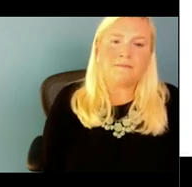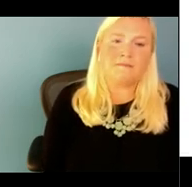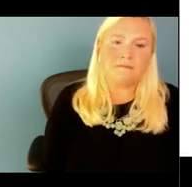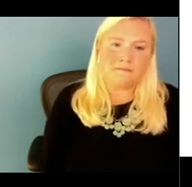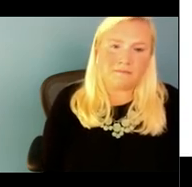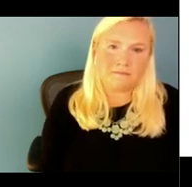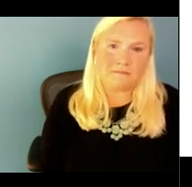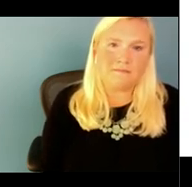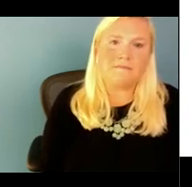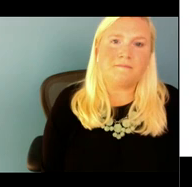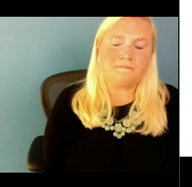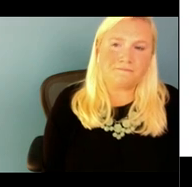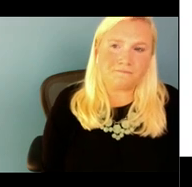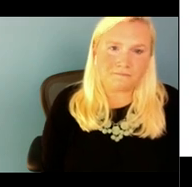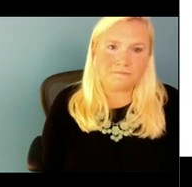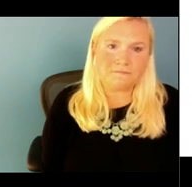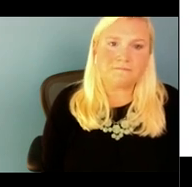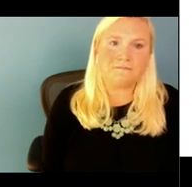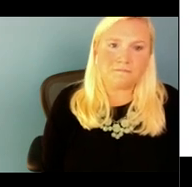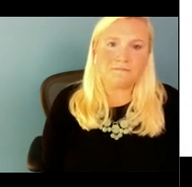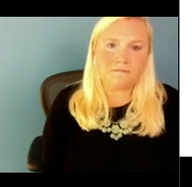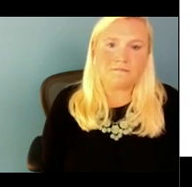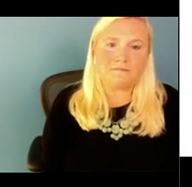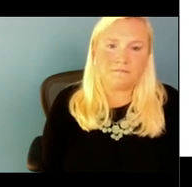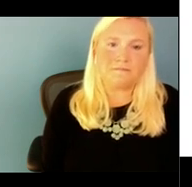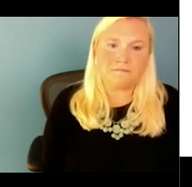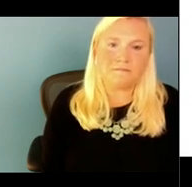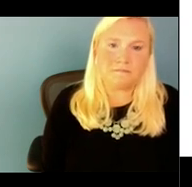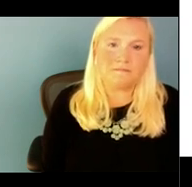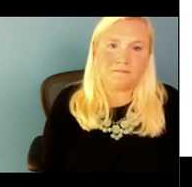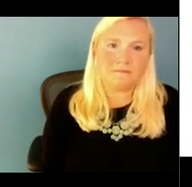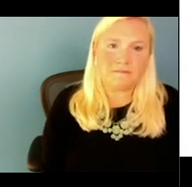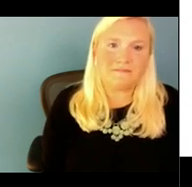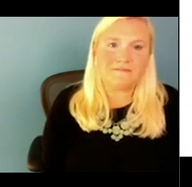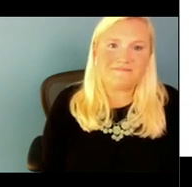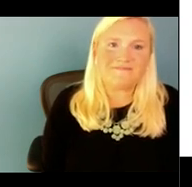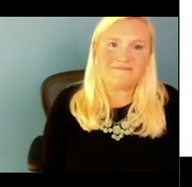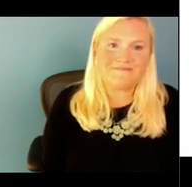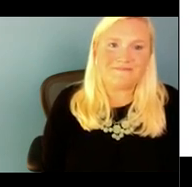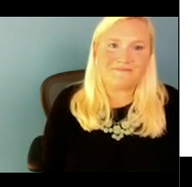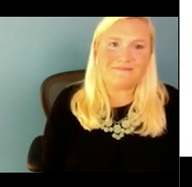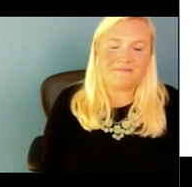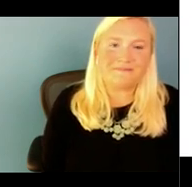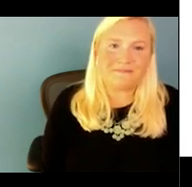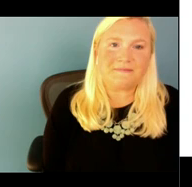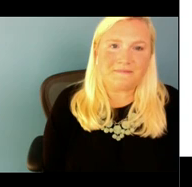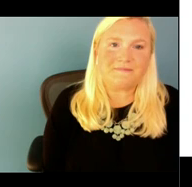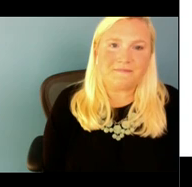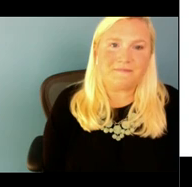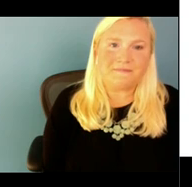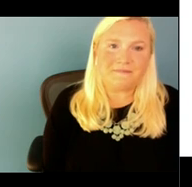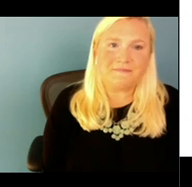avoidance, less negative thoughts. Then that lightens. That lifts the burden of stuttering.